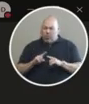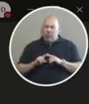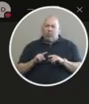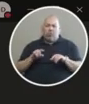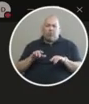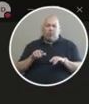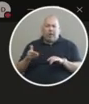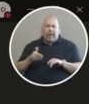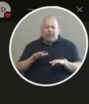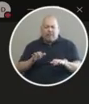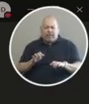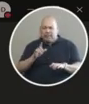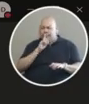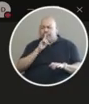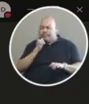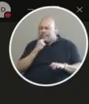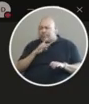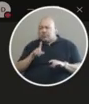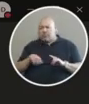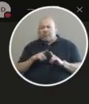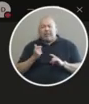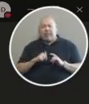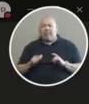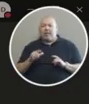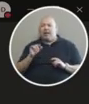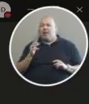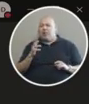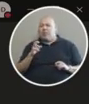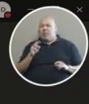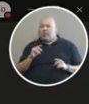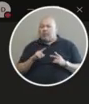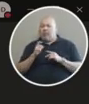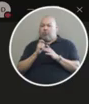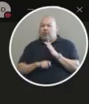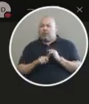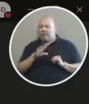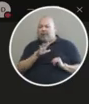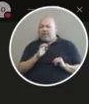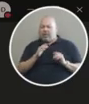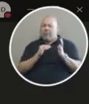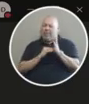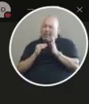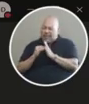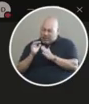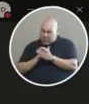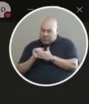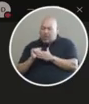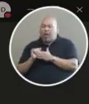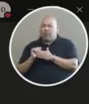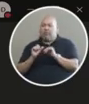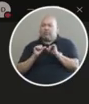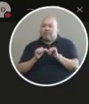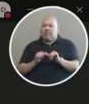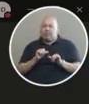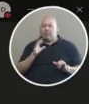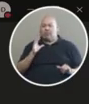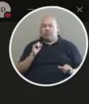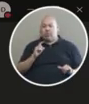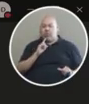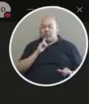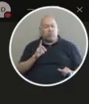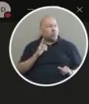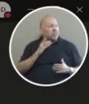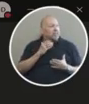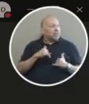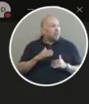freeze, and yet you don't mention any of the thing about the arena, that it will cost us over $500 million, conveniently enough. You